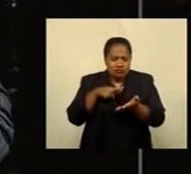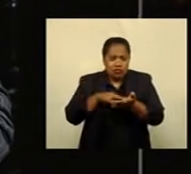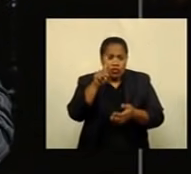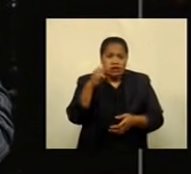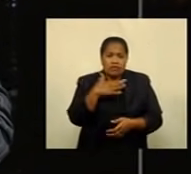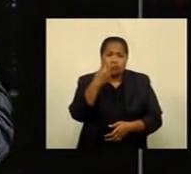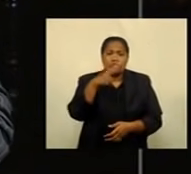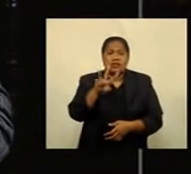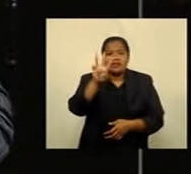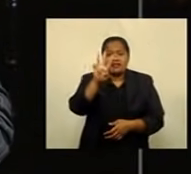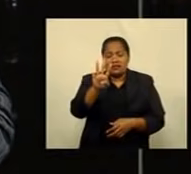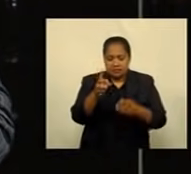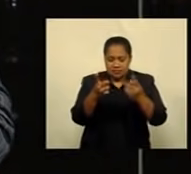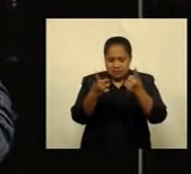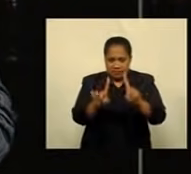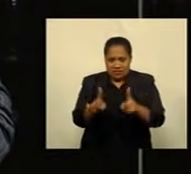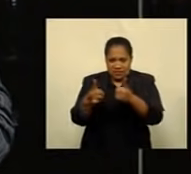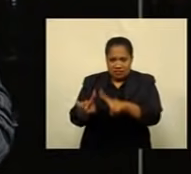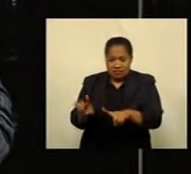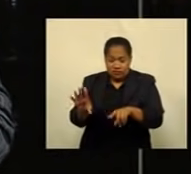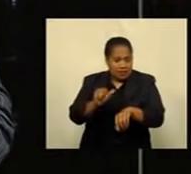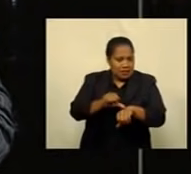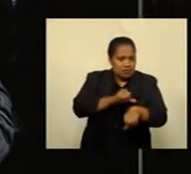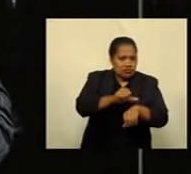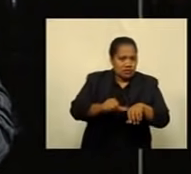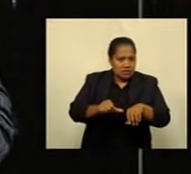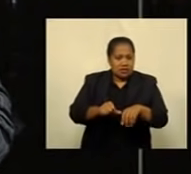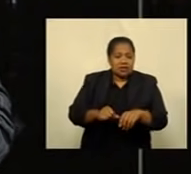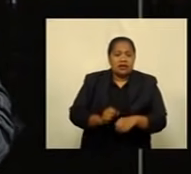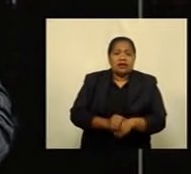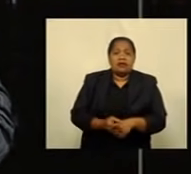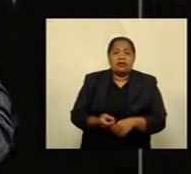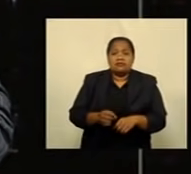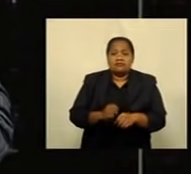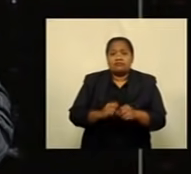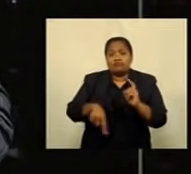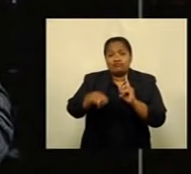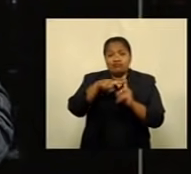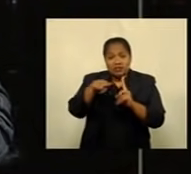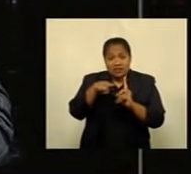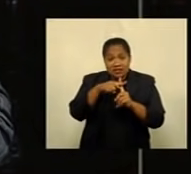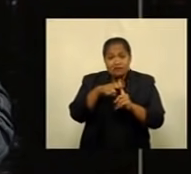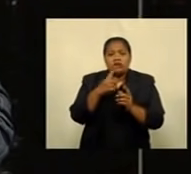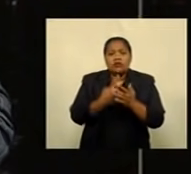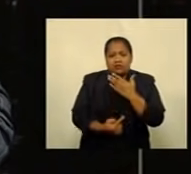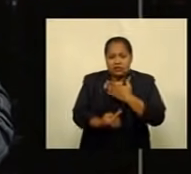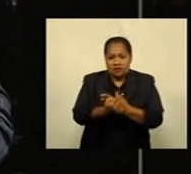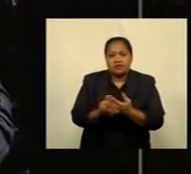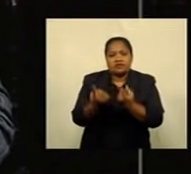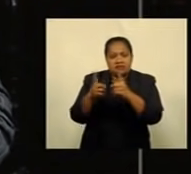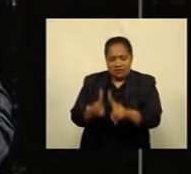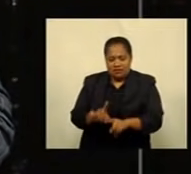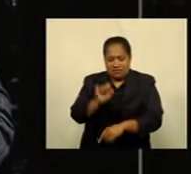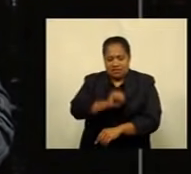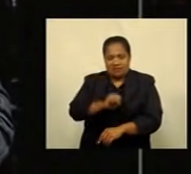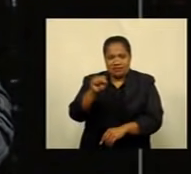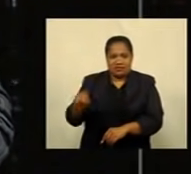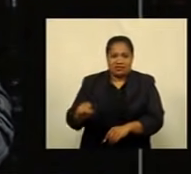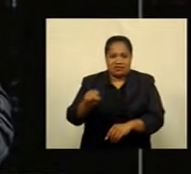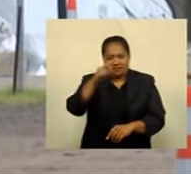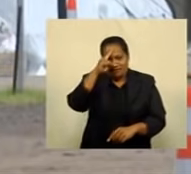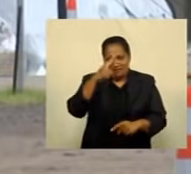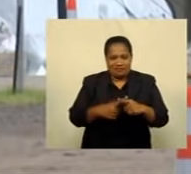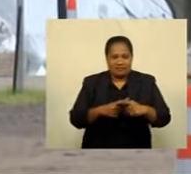123 deaths since April, and 51 COVID-19 positive patients died from serious medical conditions. Kritika Kumar